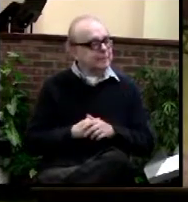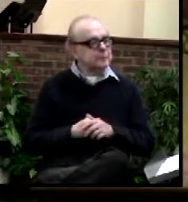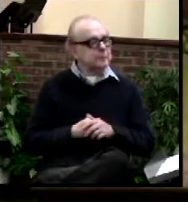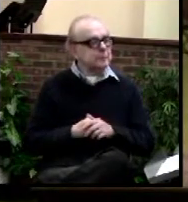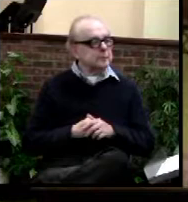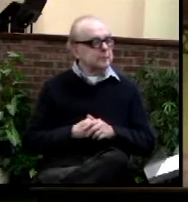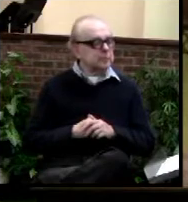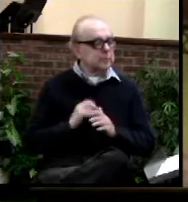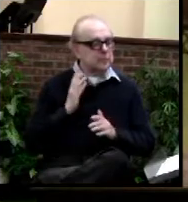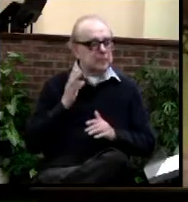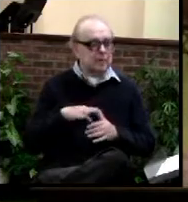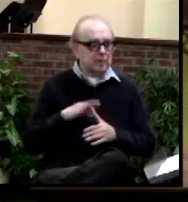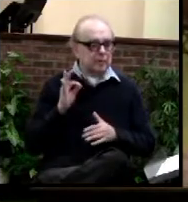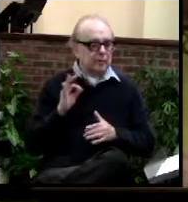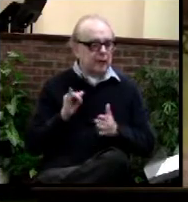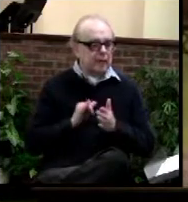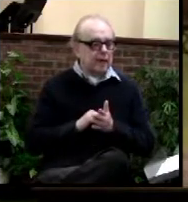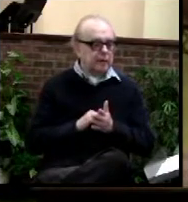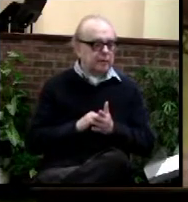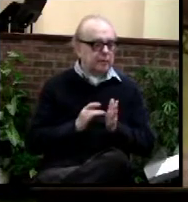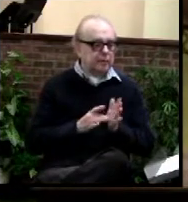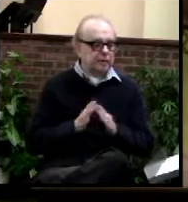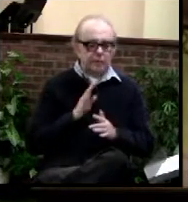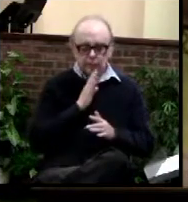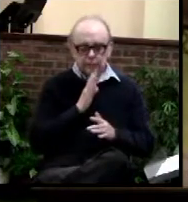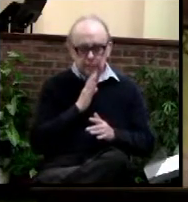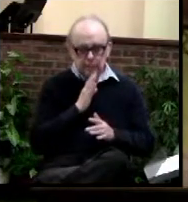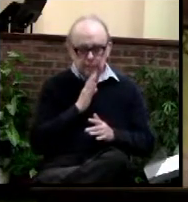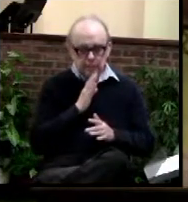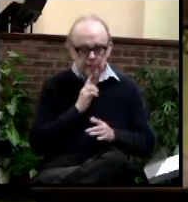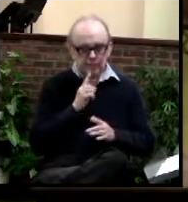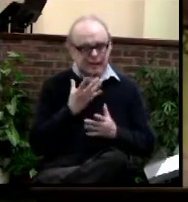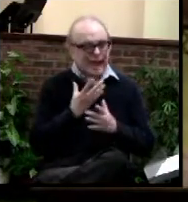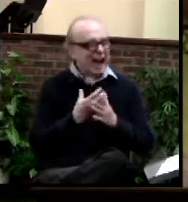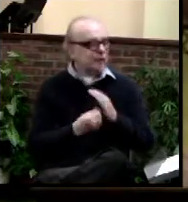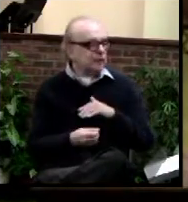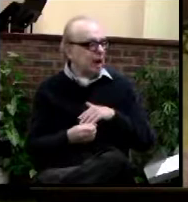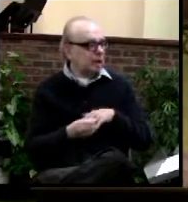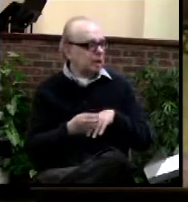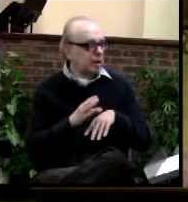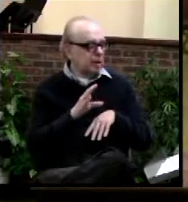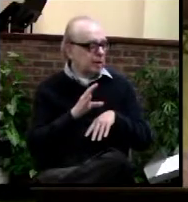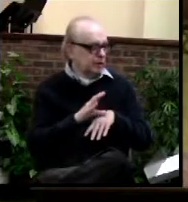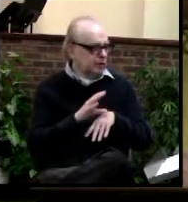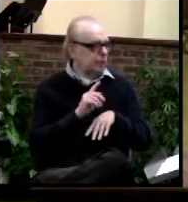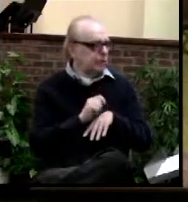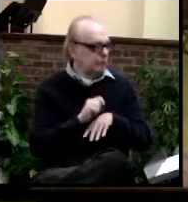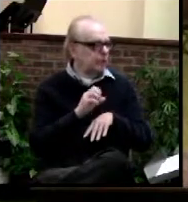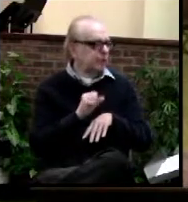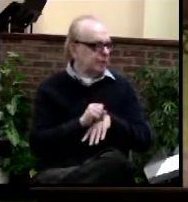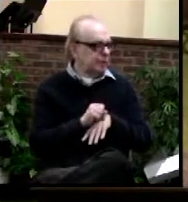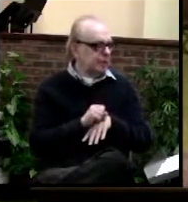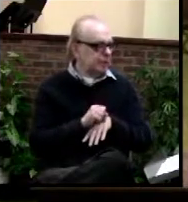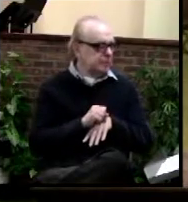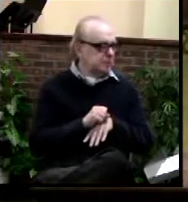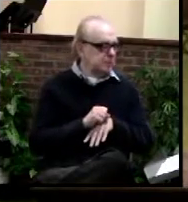You will find that everyone that he talked to and everyone that came to follow him was outside. Every time when Jesus would look, it said he would